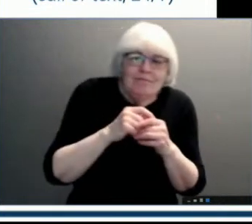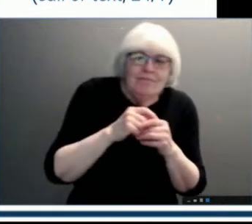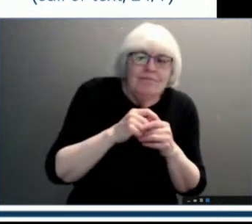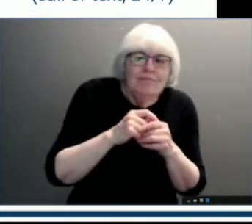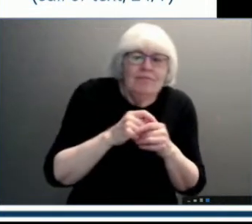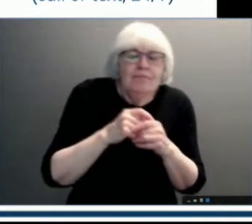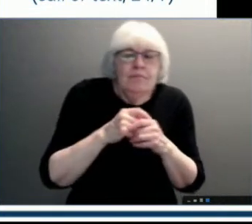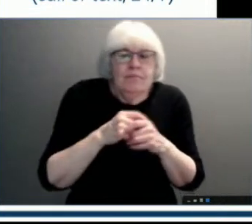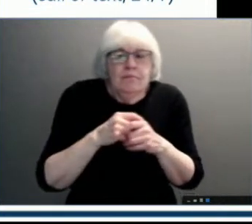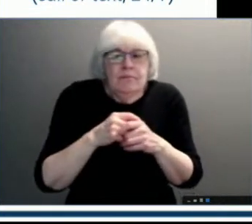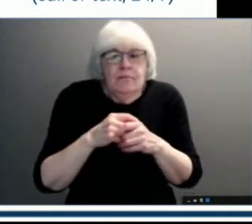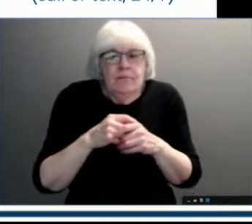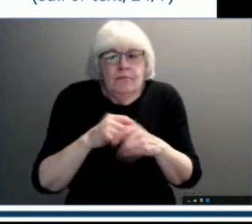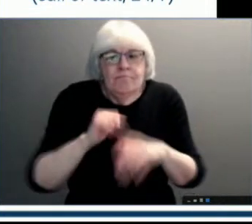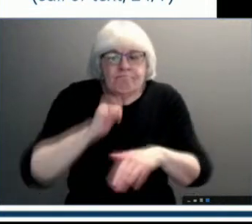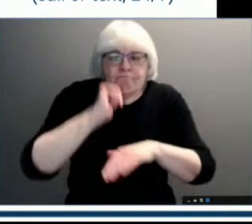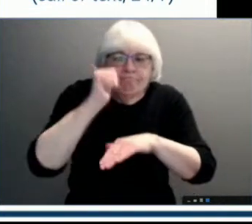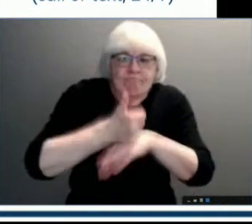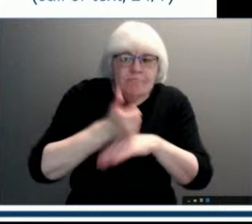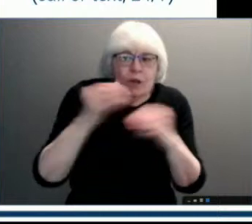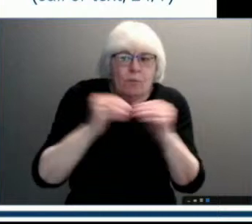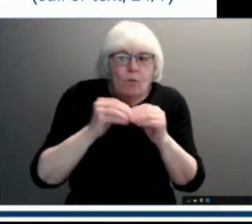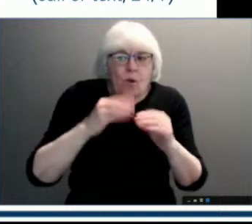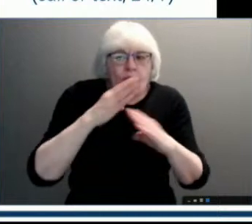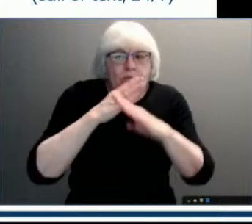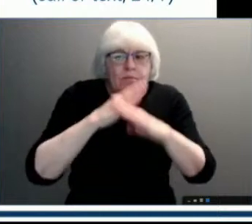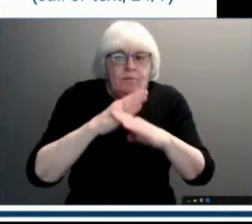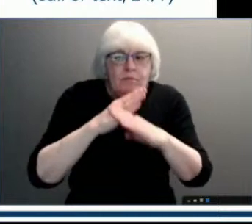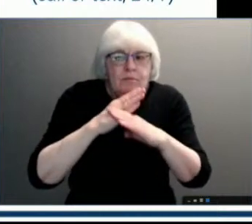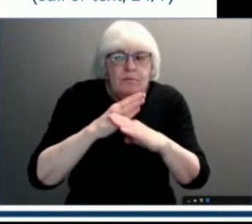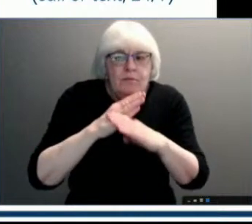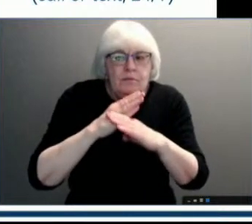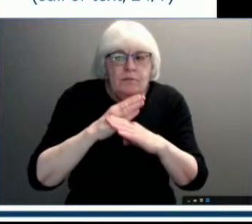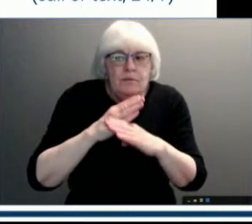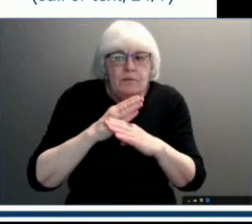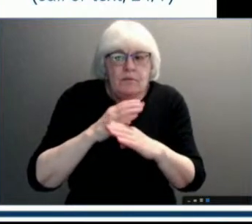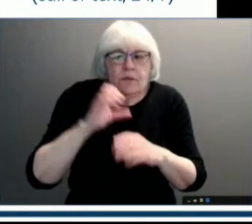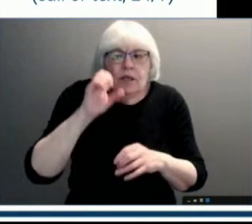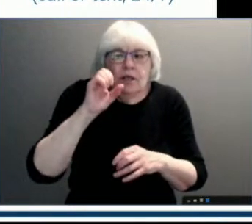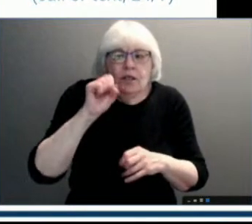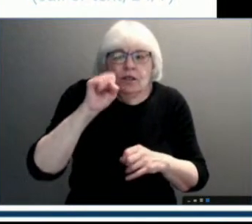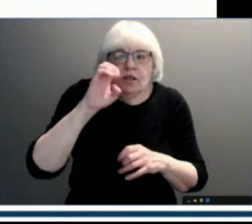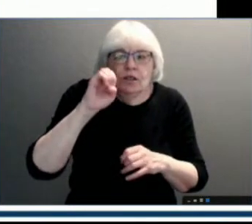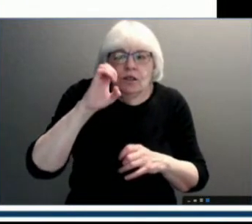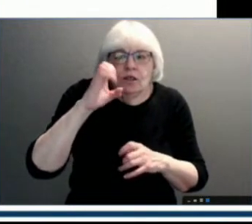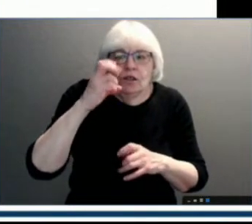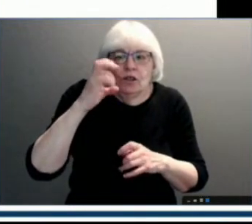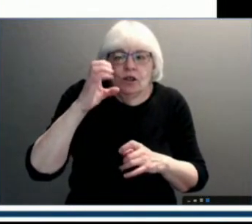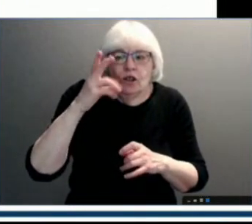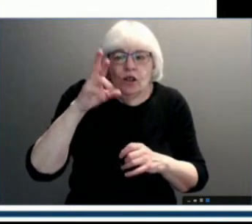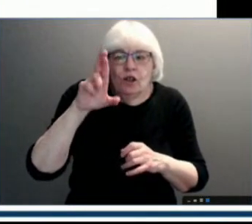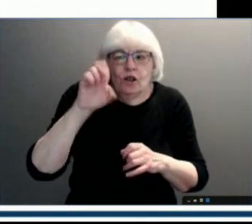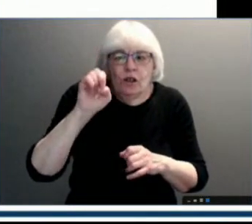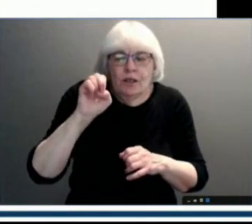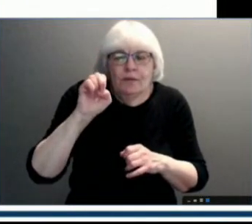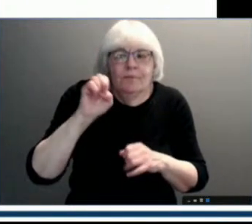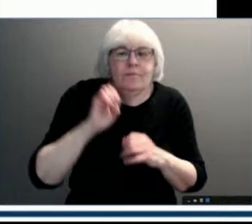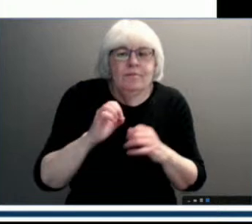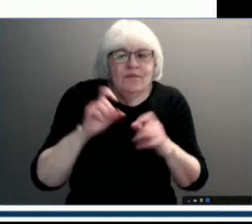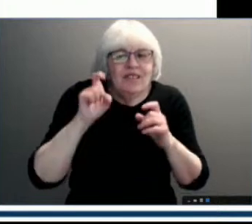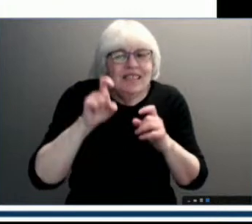site so that they're not emailing who knows where their health information and